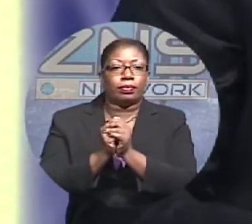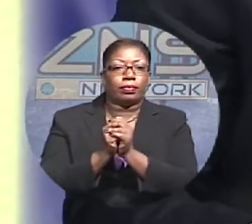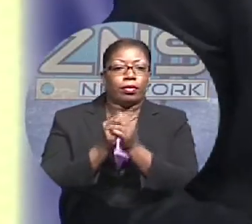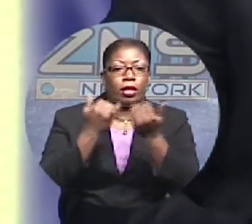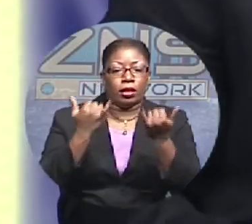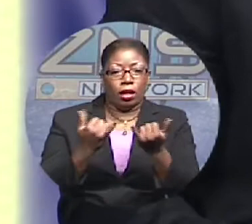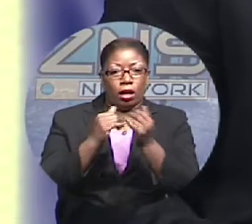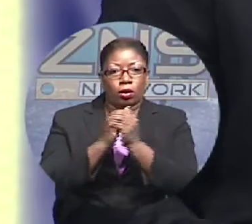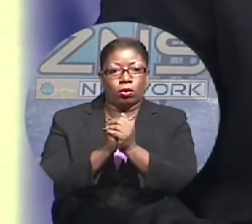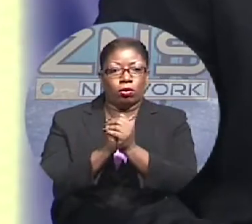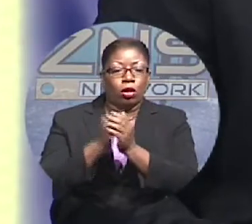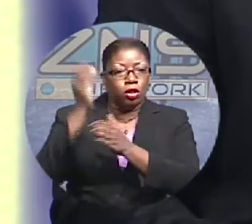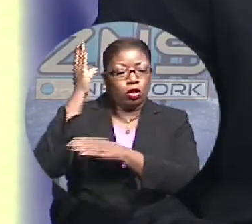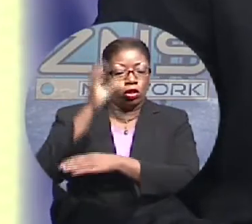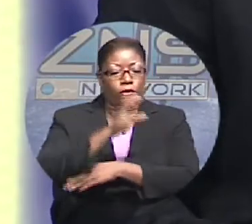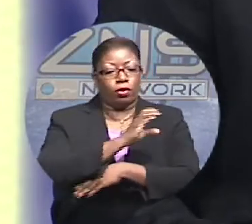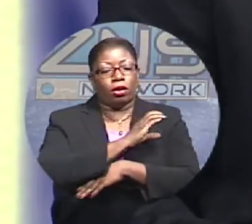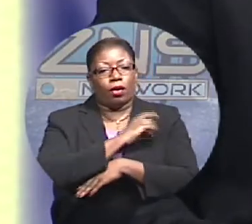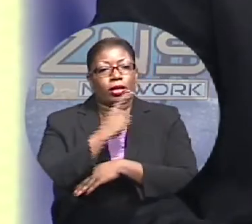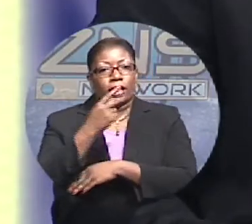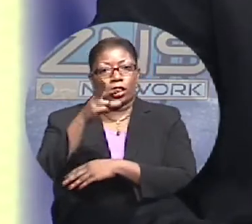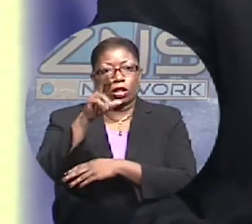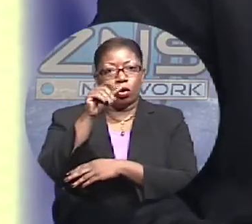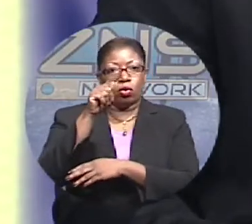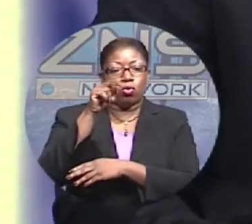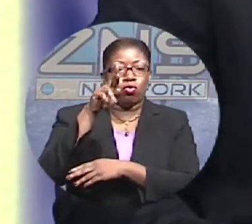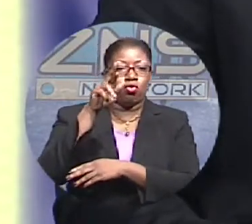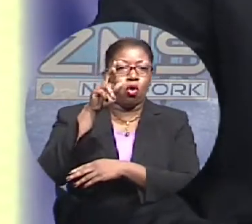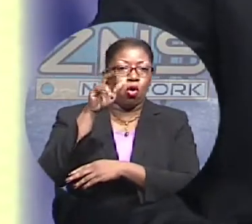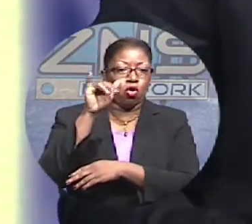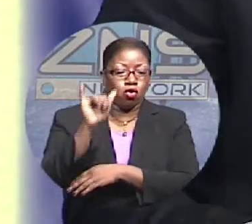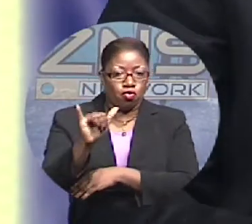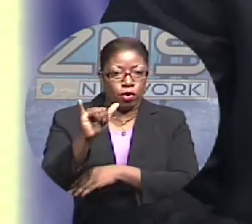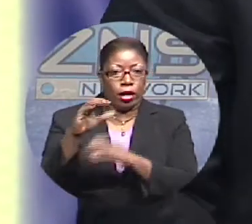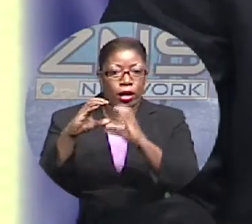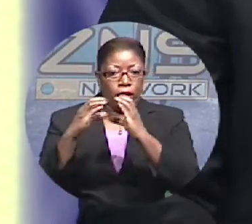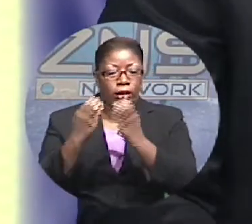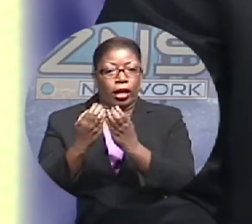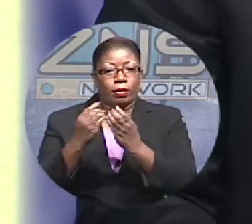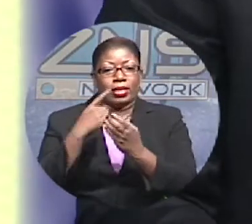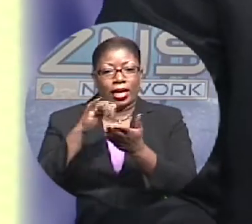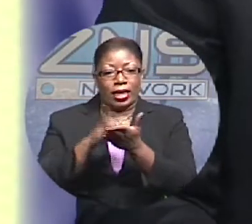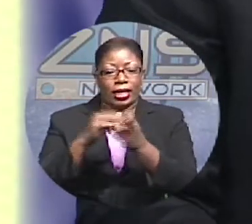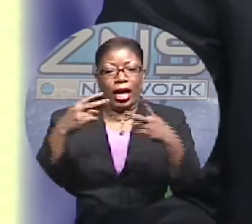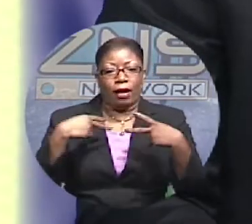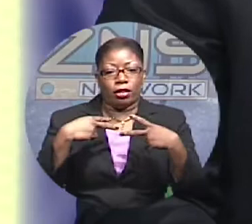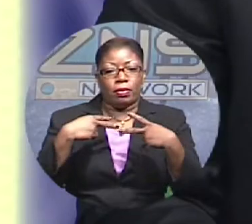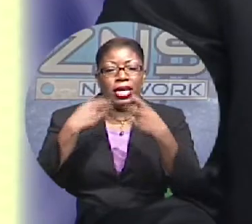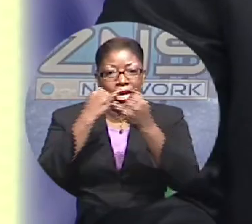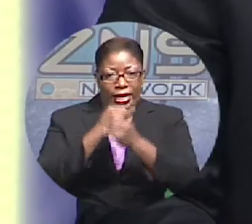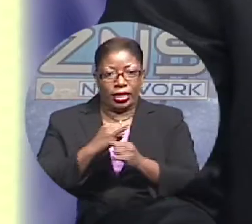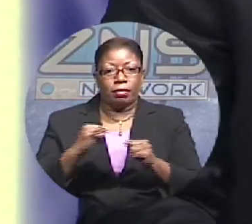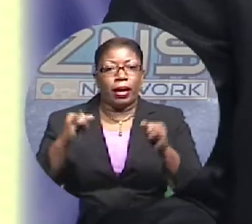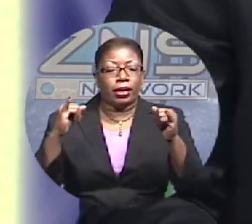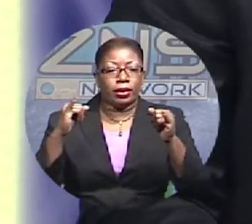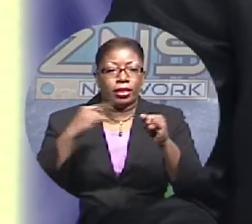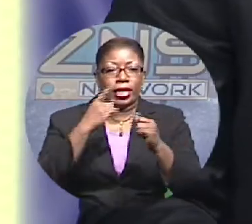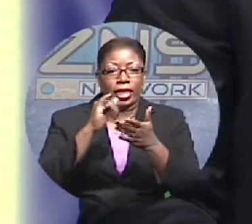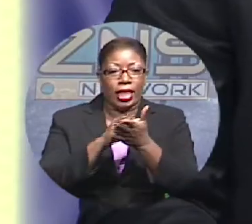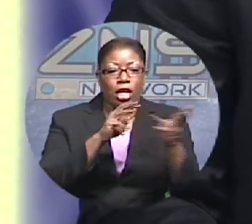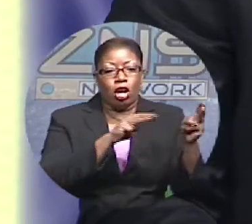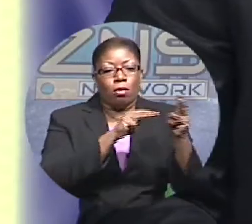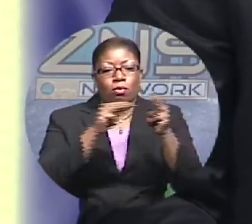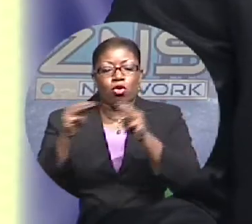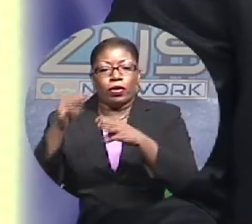Joseph Curry, telling the Rotary Club of Nassau today that the Senate must become more independent. Senator Curry believes that moving into the